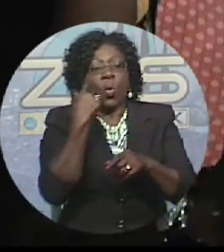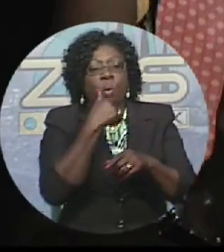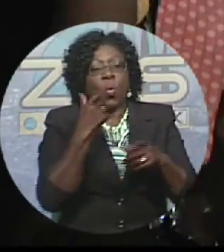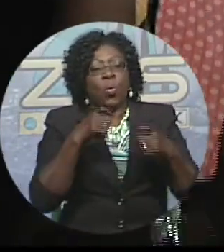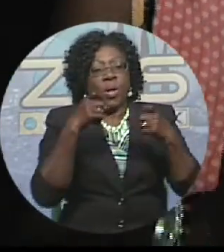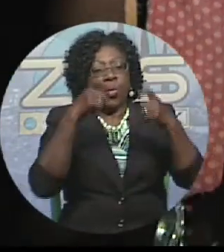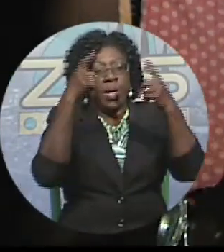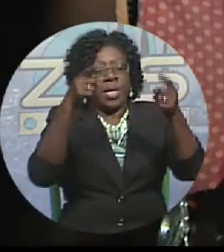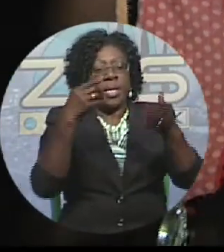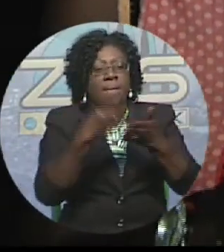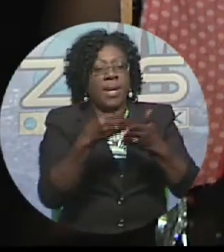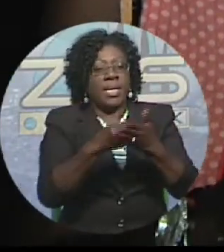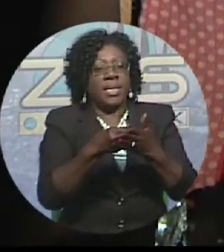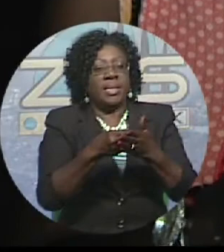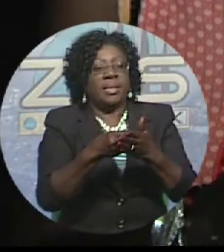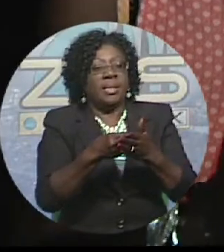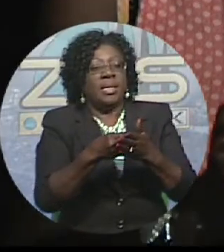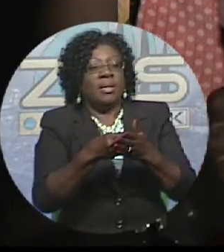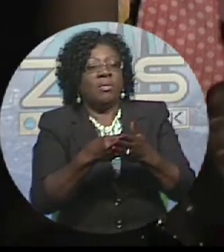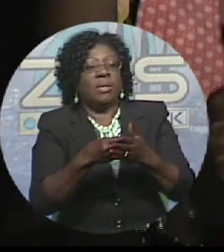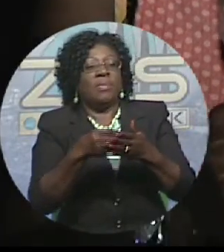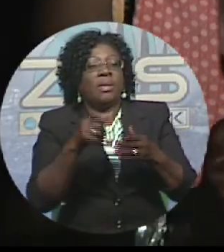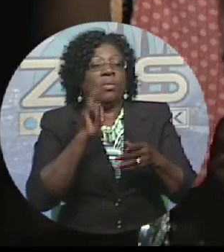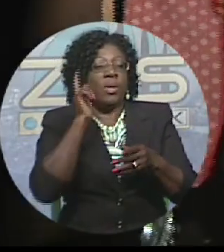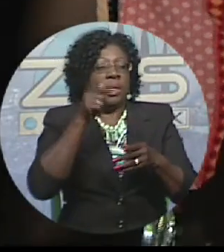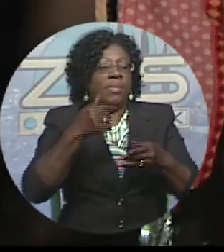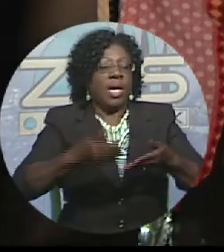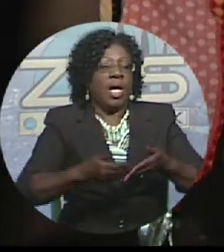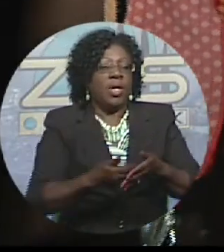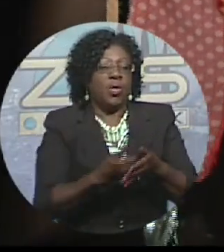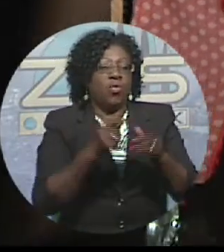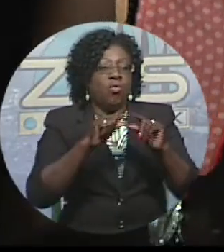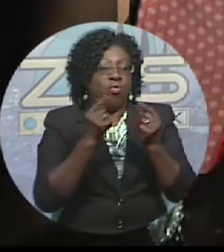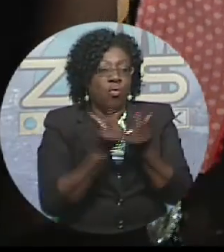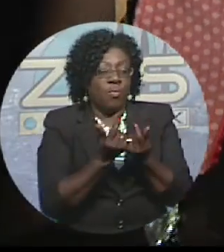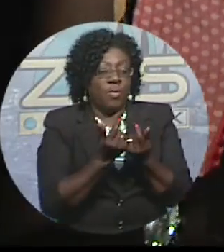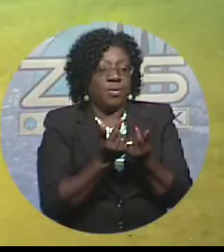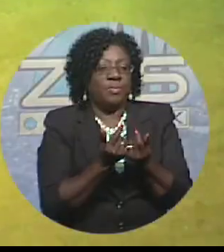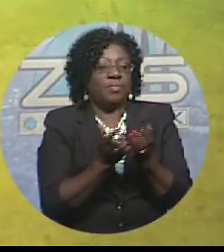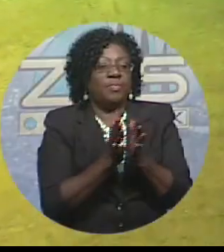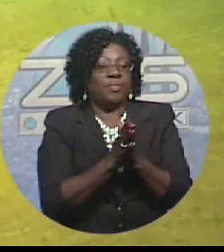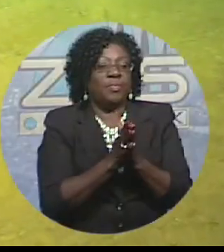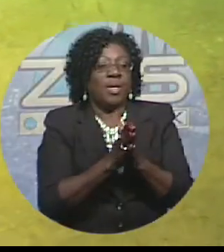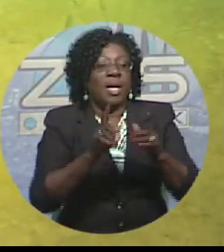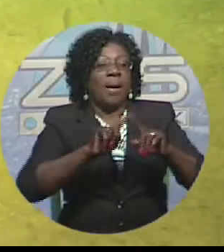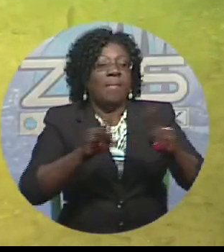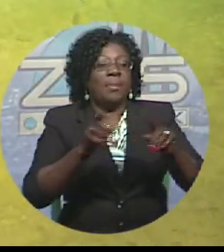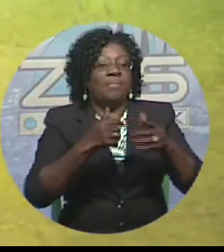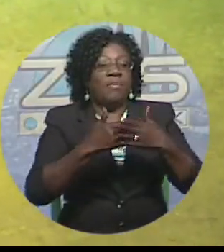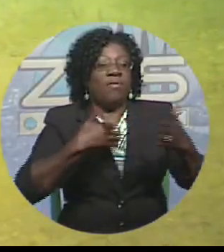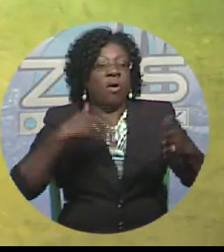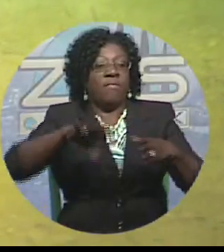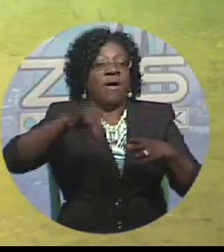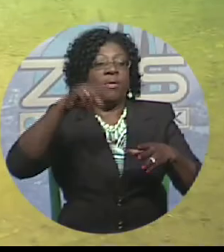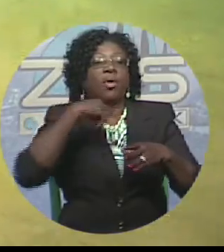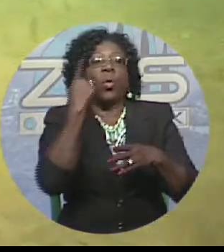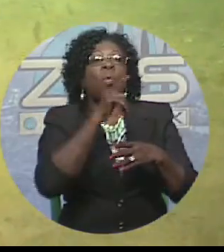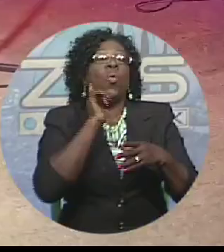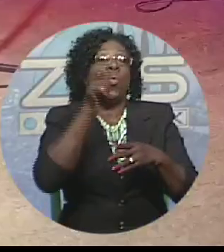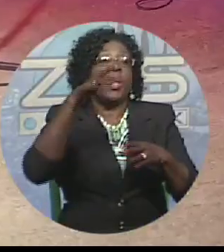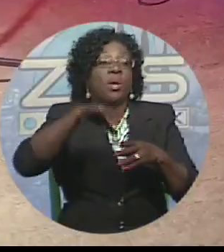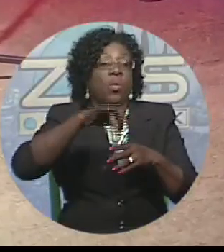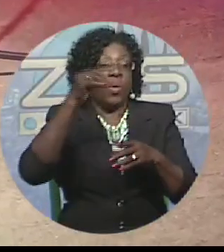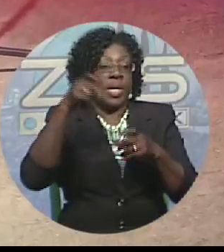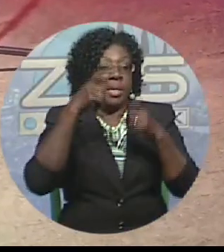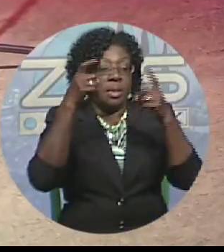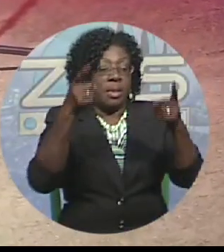prize. Will it be Ophi and the websites, or will a new champion be named? But before we found out what everybody wanted